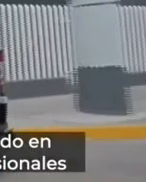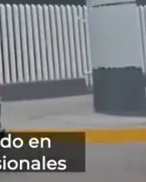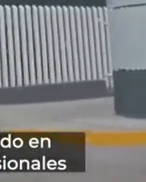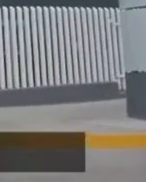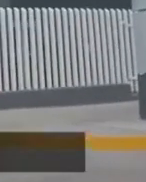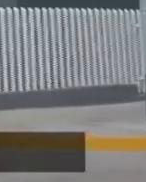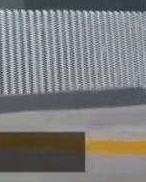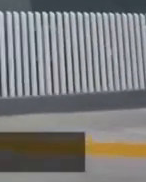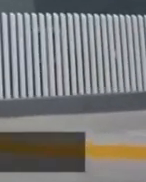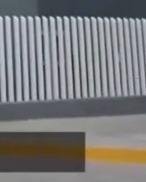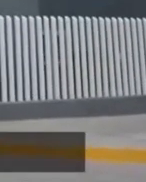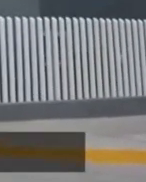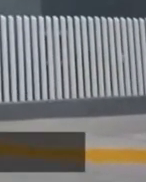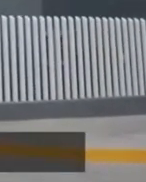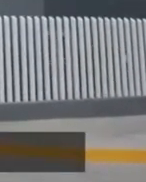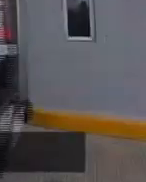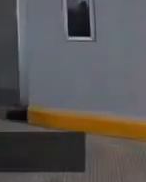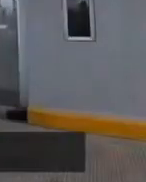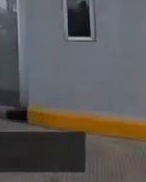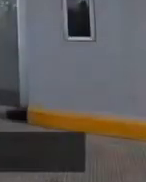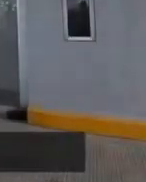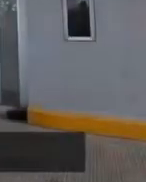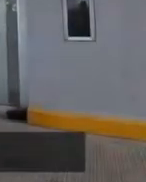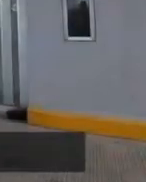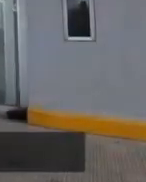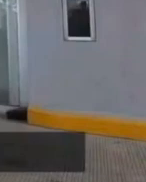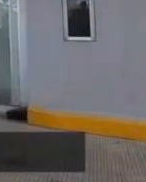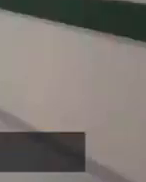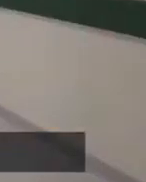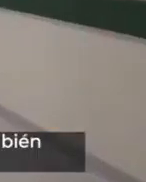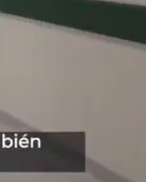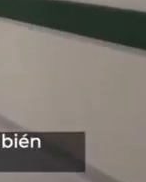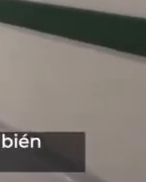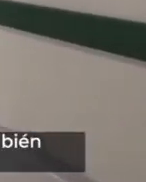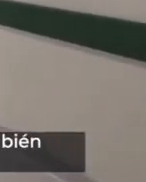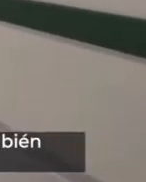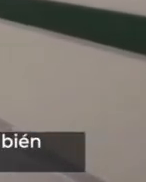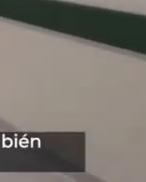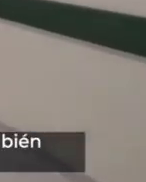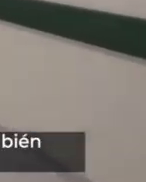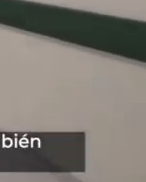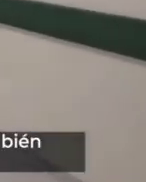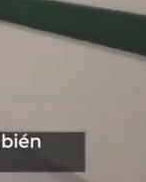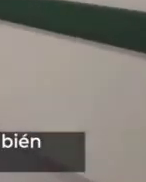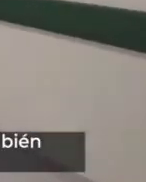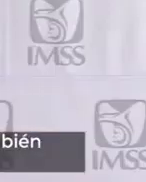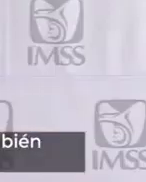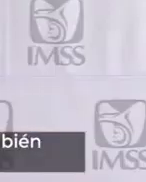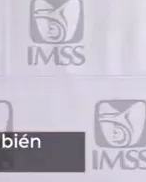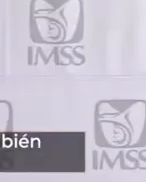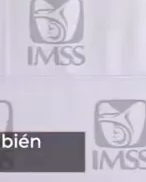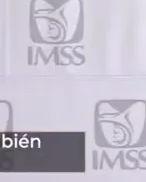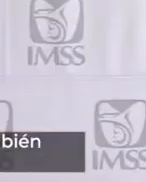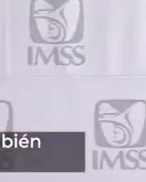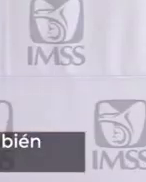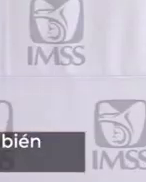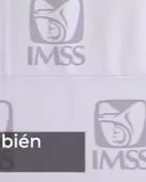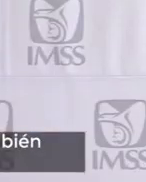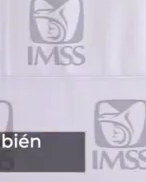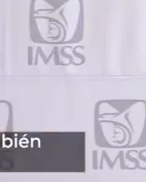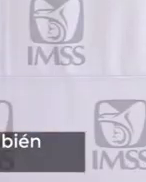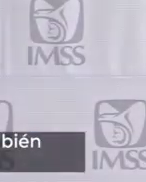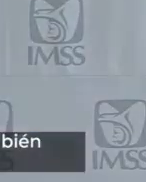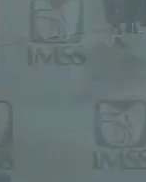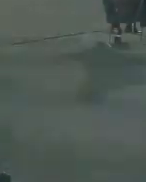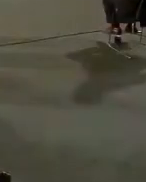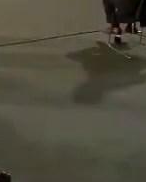we'll be informing you as soon as they are ready to be discharged and go home and be reunited with you.